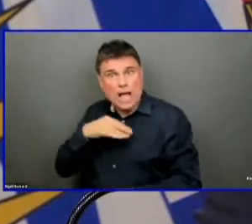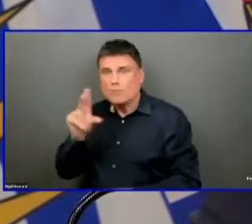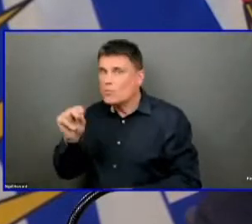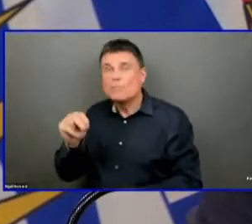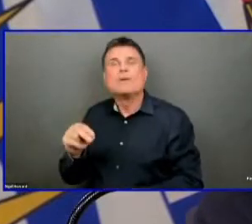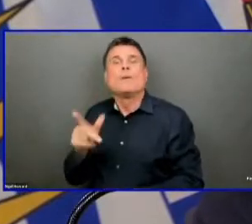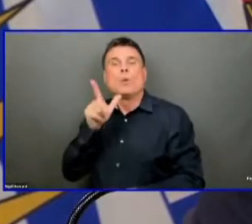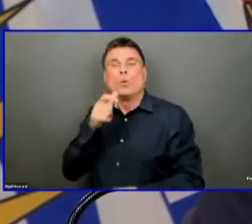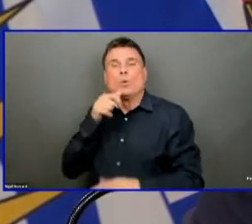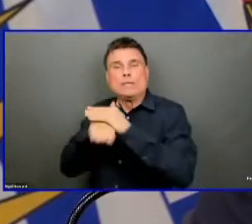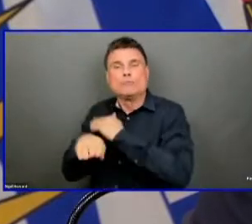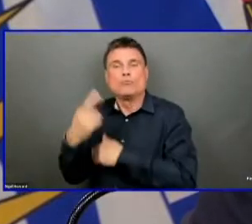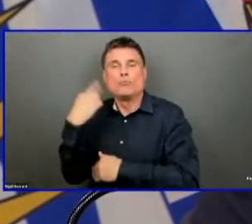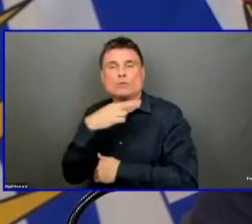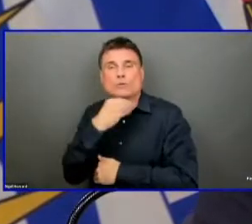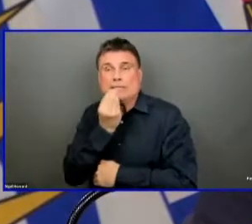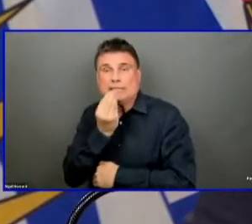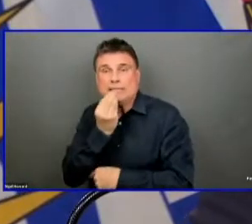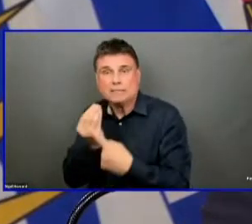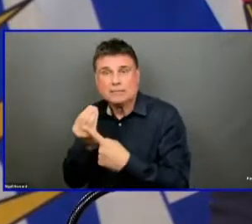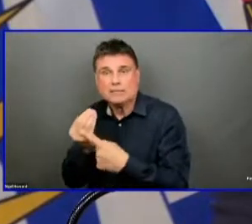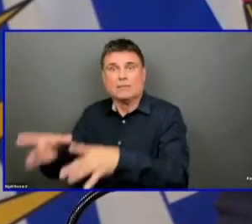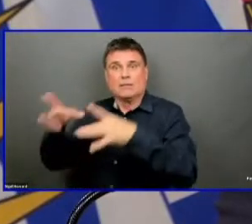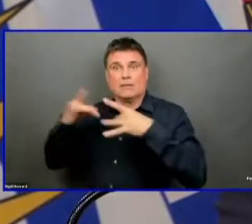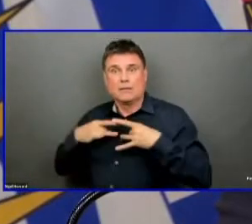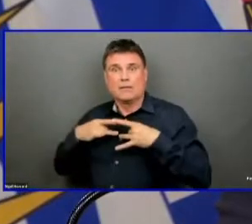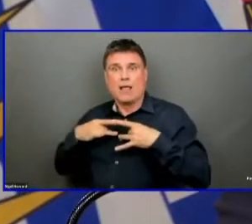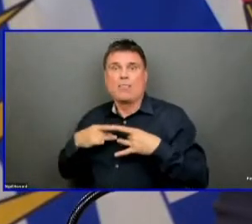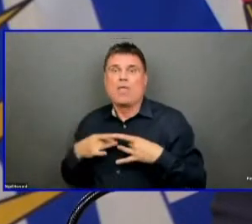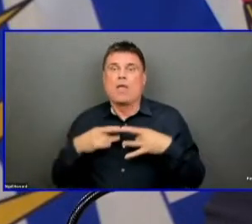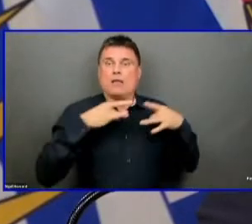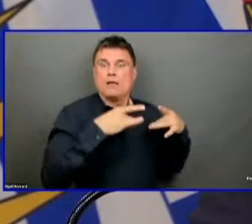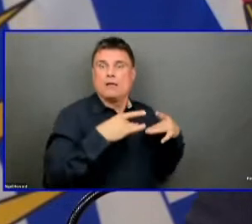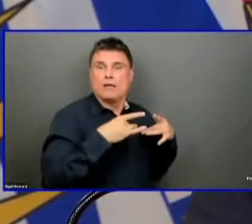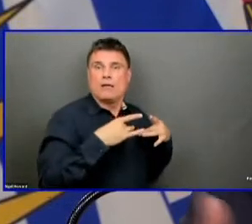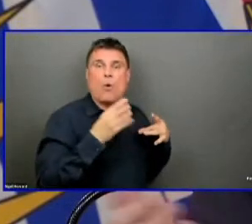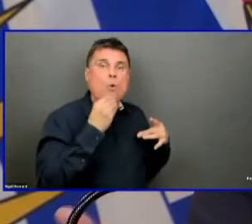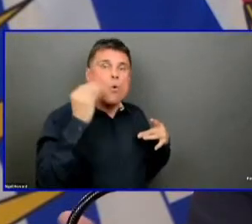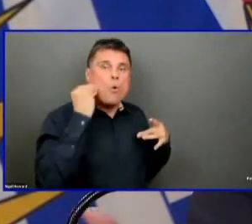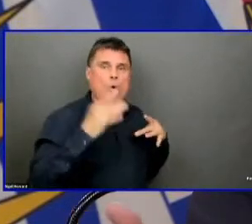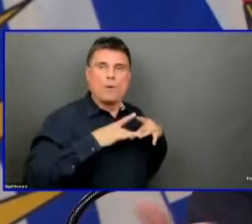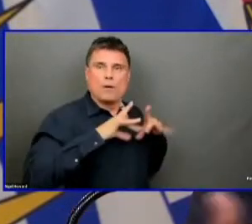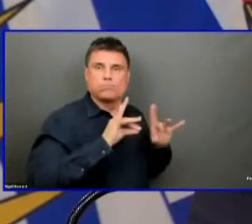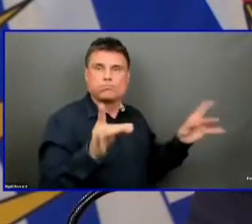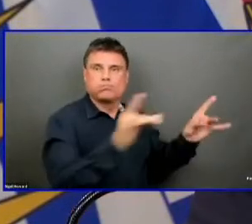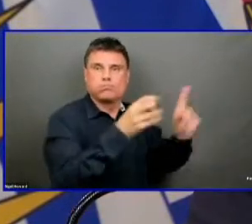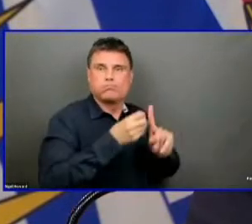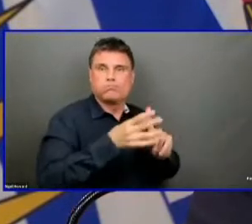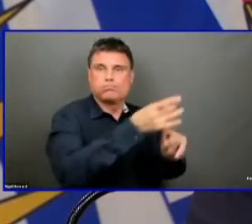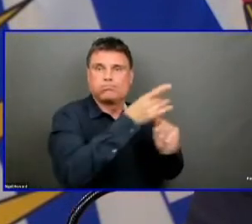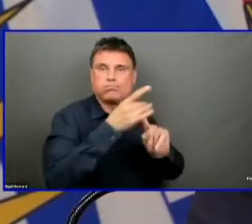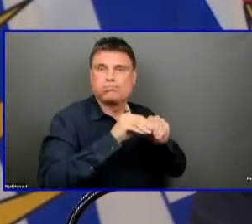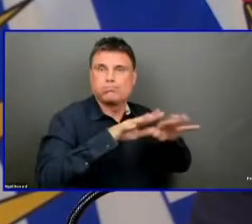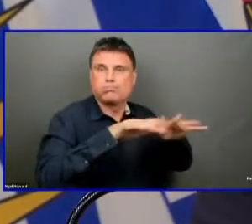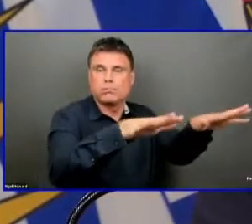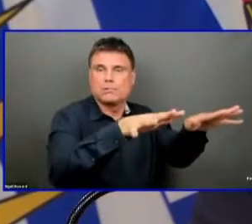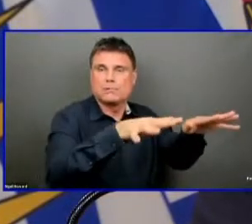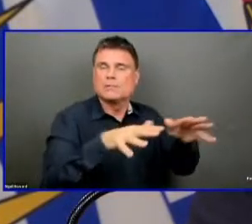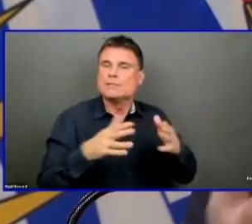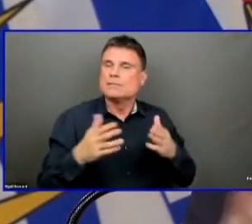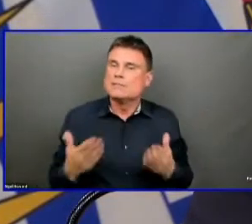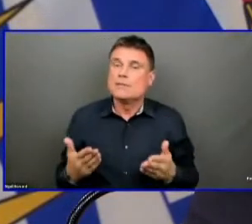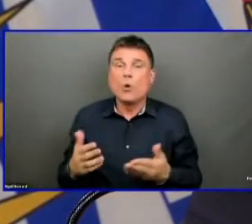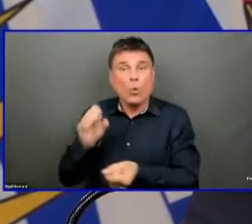social connections that people have spilling over into workplaces, spilling over into people who were in those